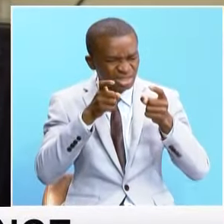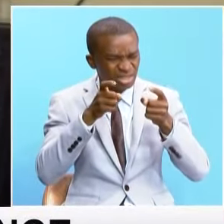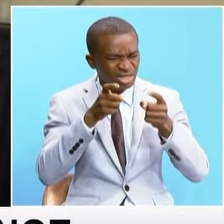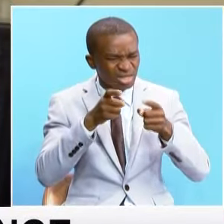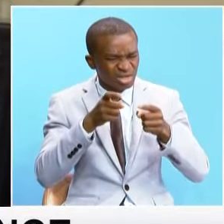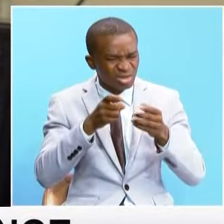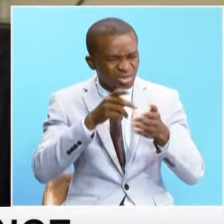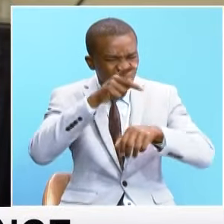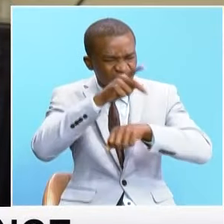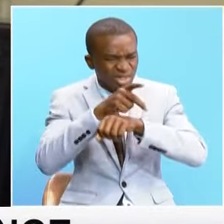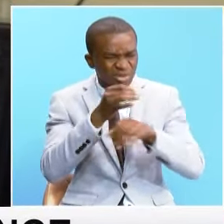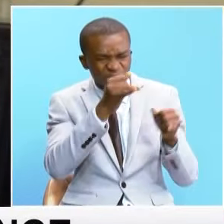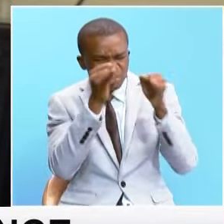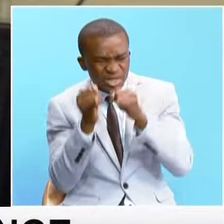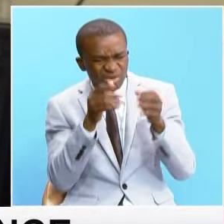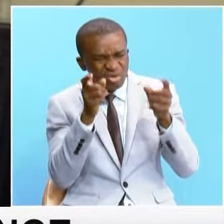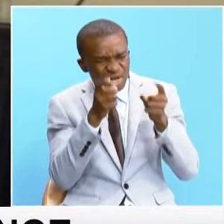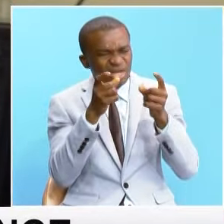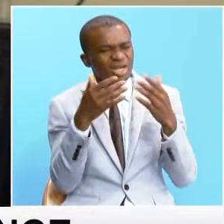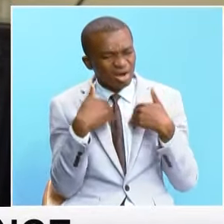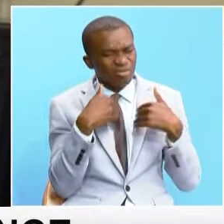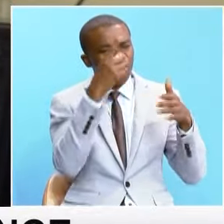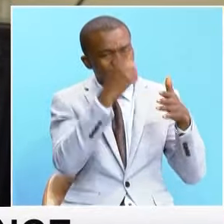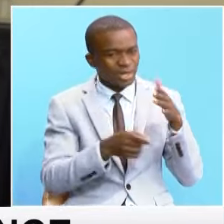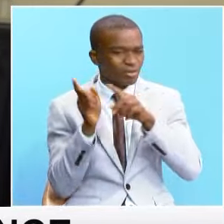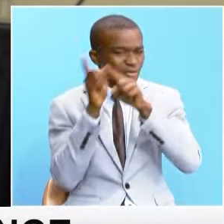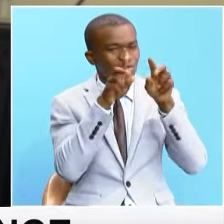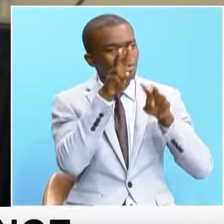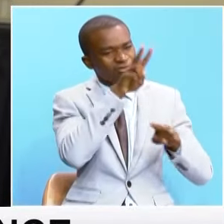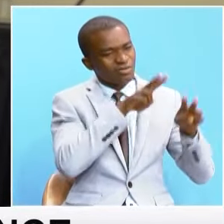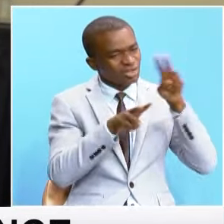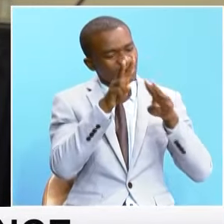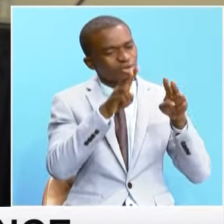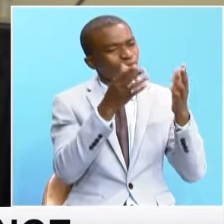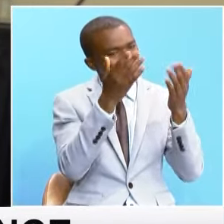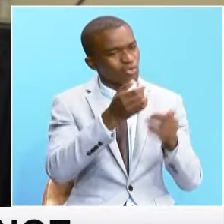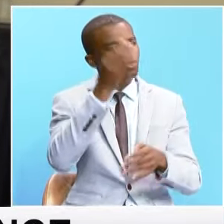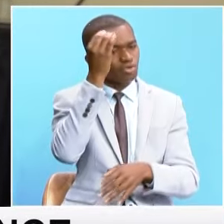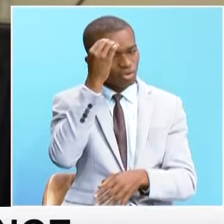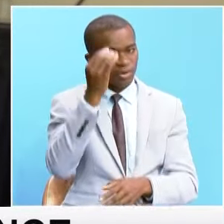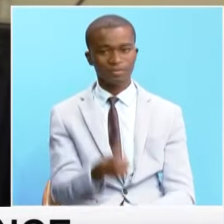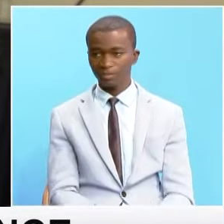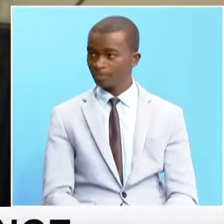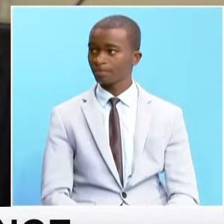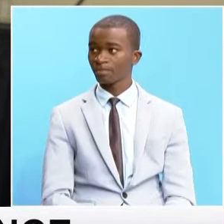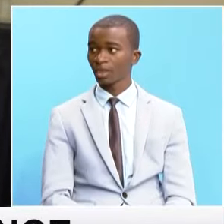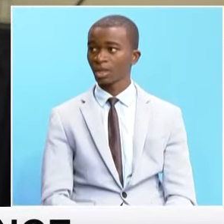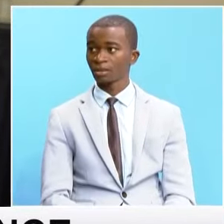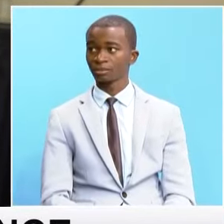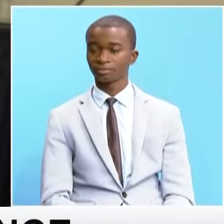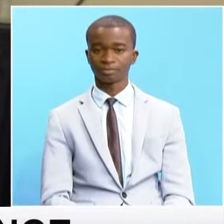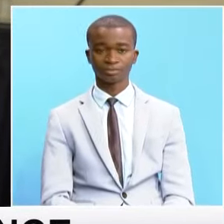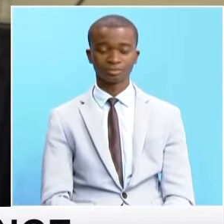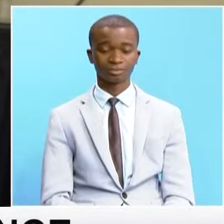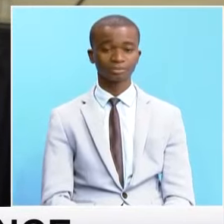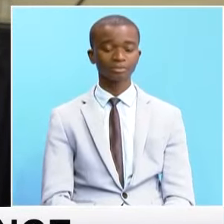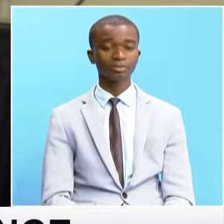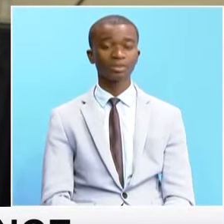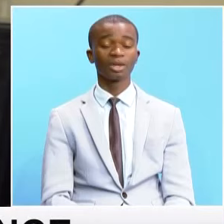come to the provinces through Constituency Development Fund, of course, but in terms of awarding of huge